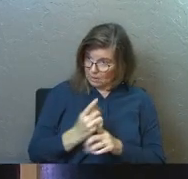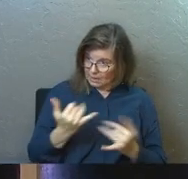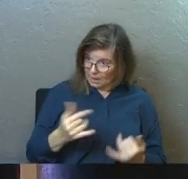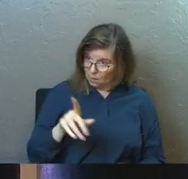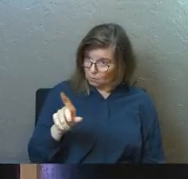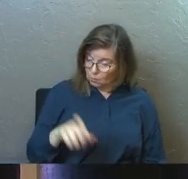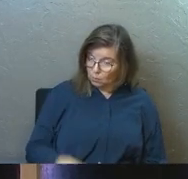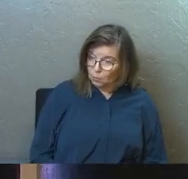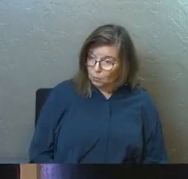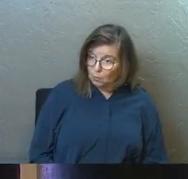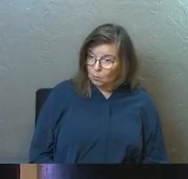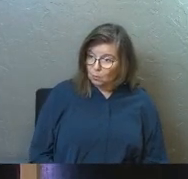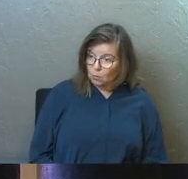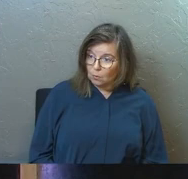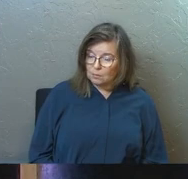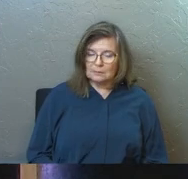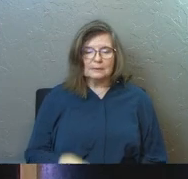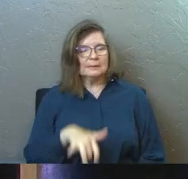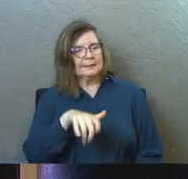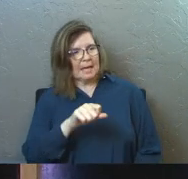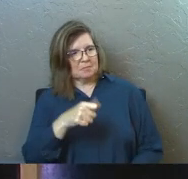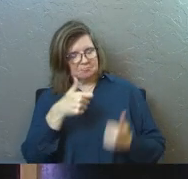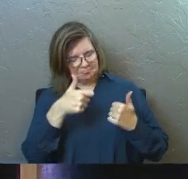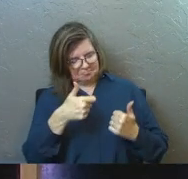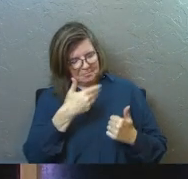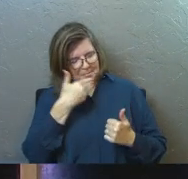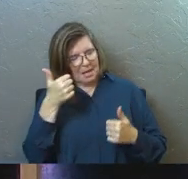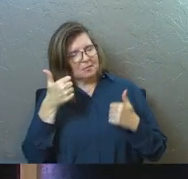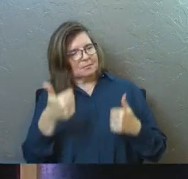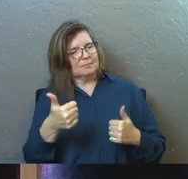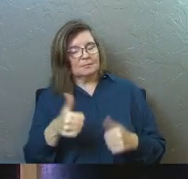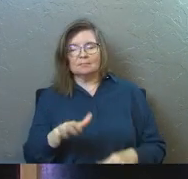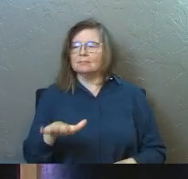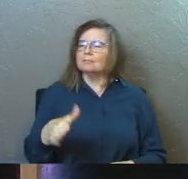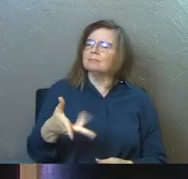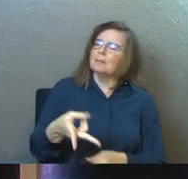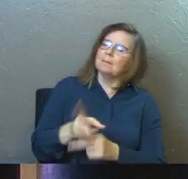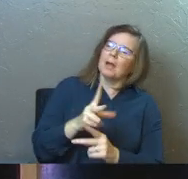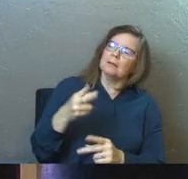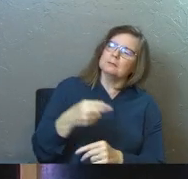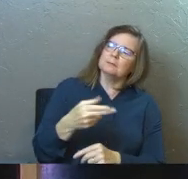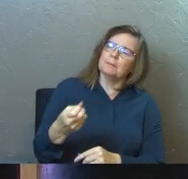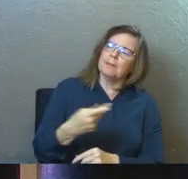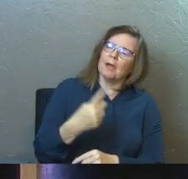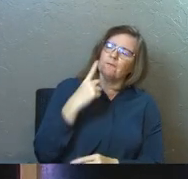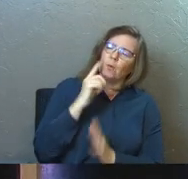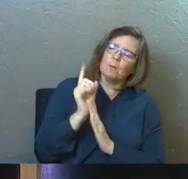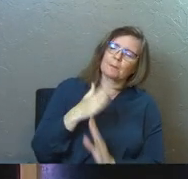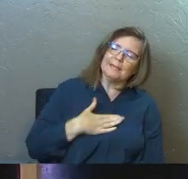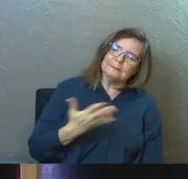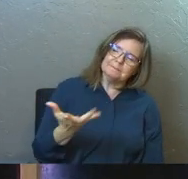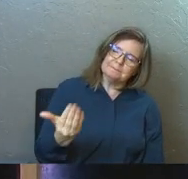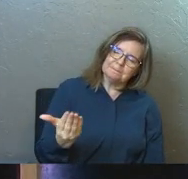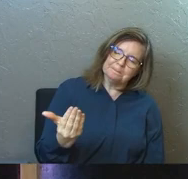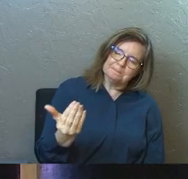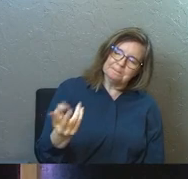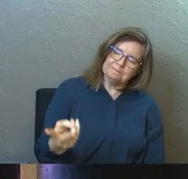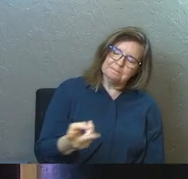they're right now?" "Yes," she said, "that's much better." He says, "Then let me have those shears for a moment."